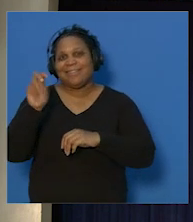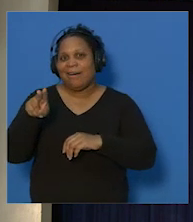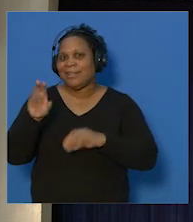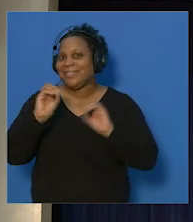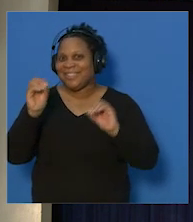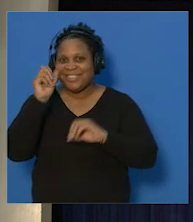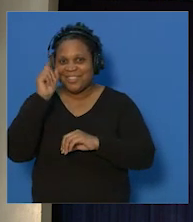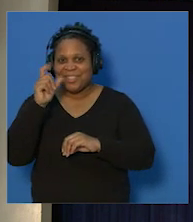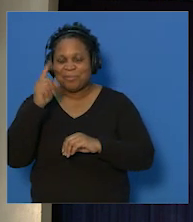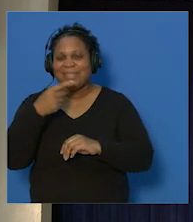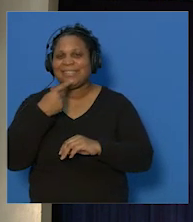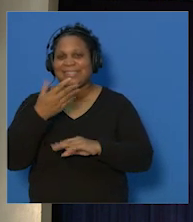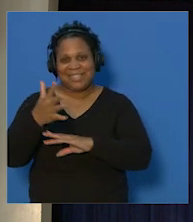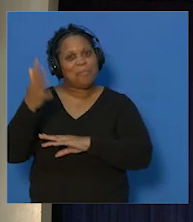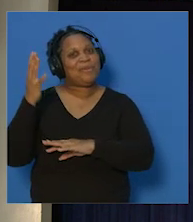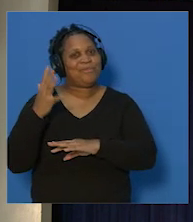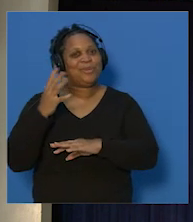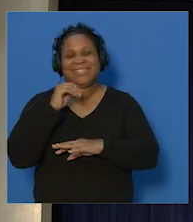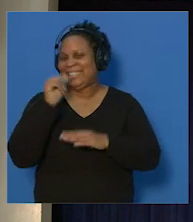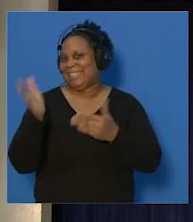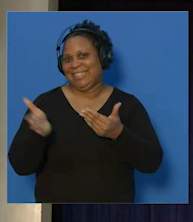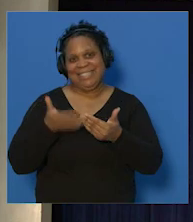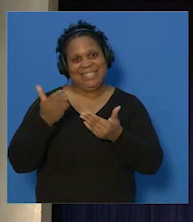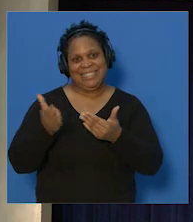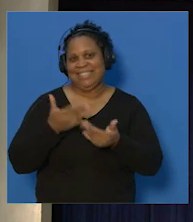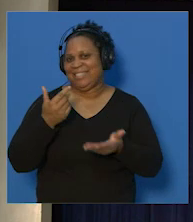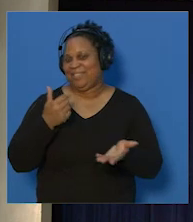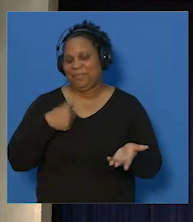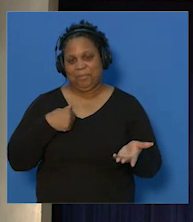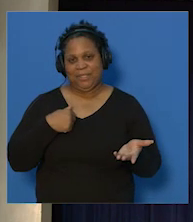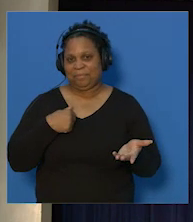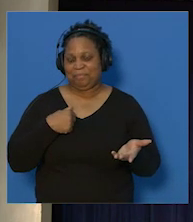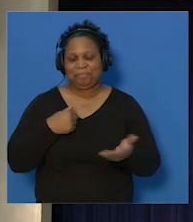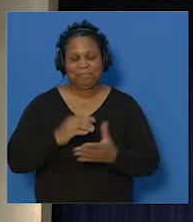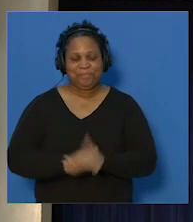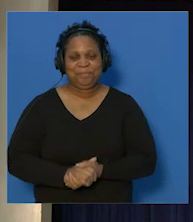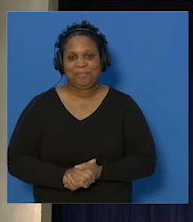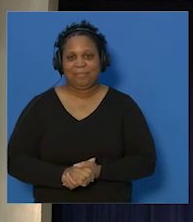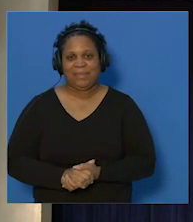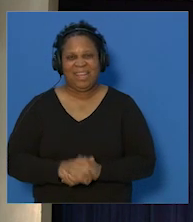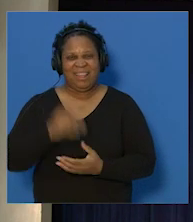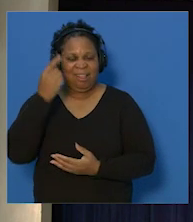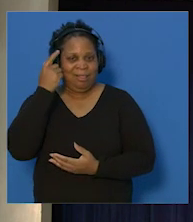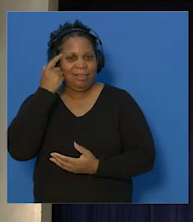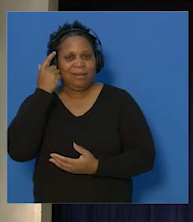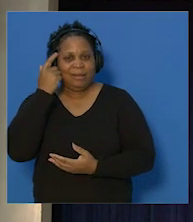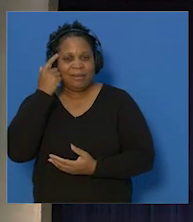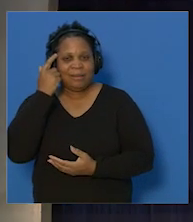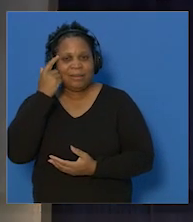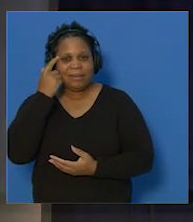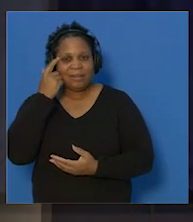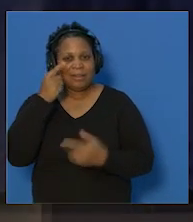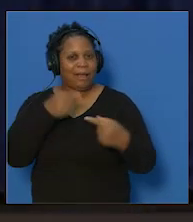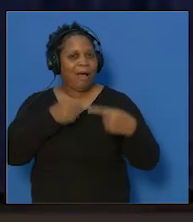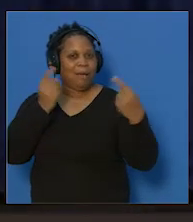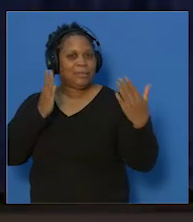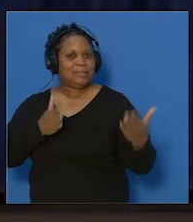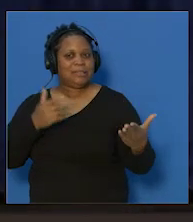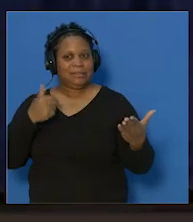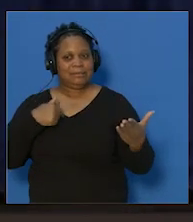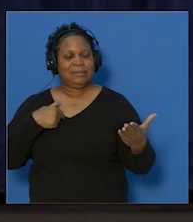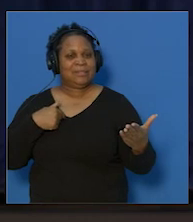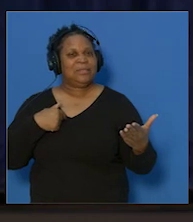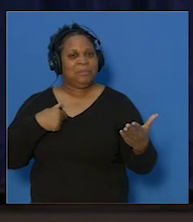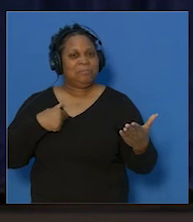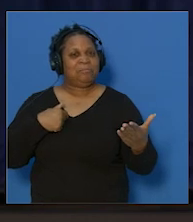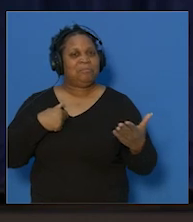said previously before, that it is not easy for me. And it was, I think, the opposition leader and I actually shared a